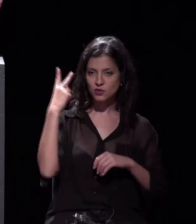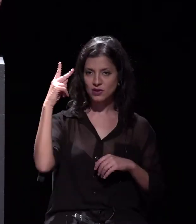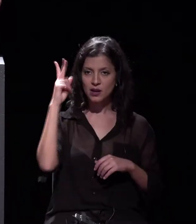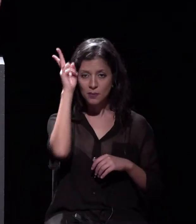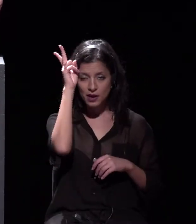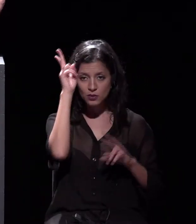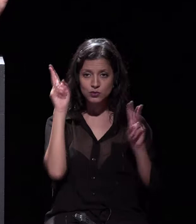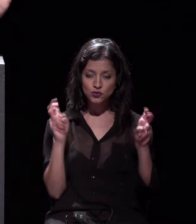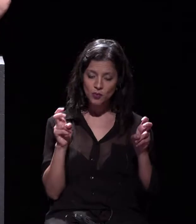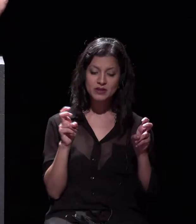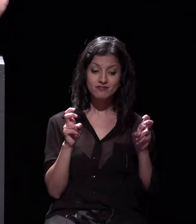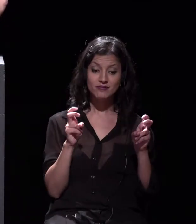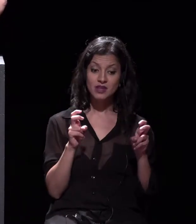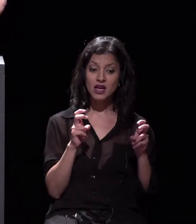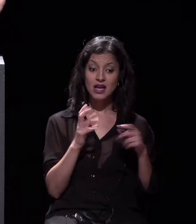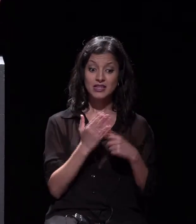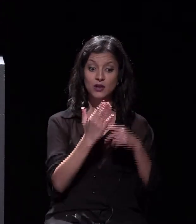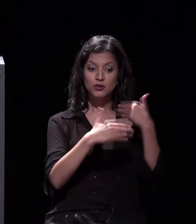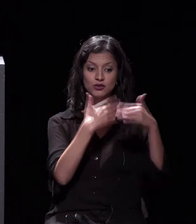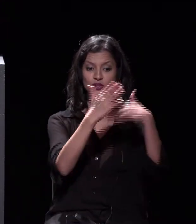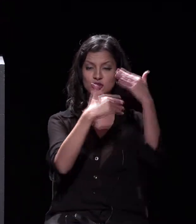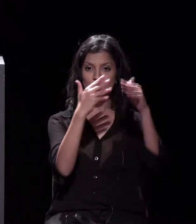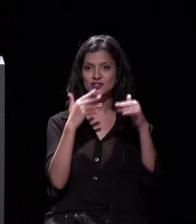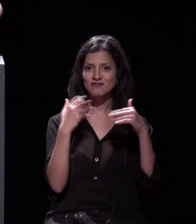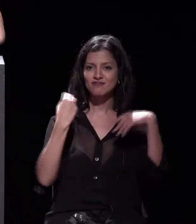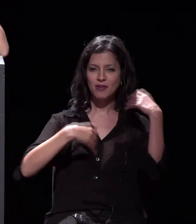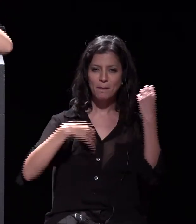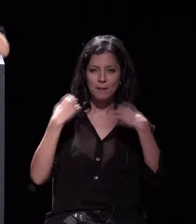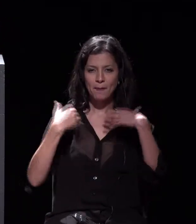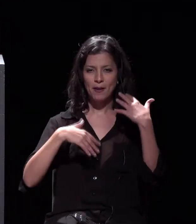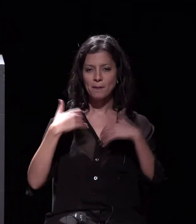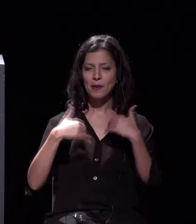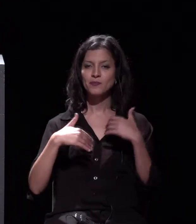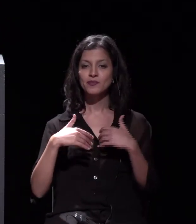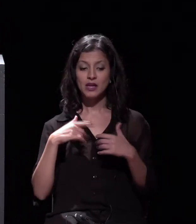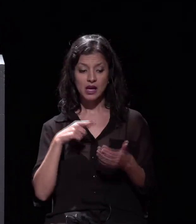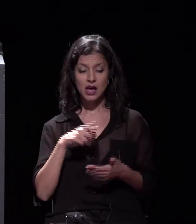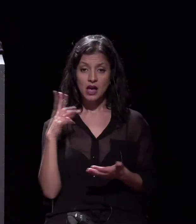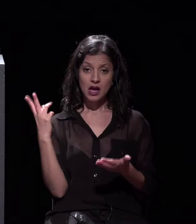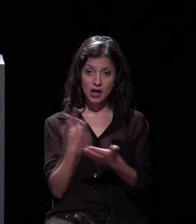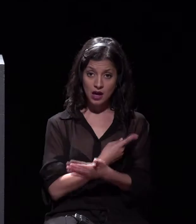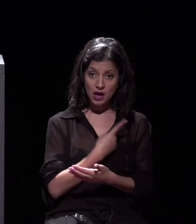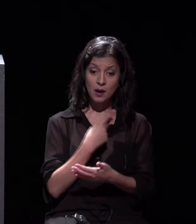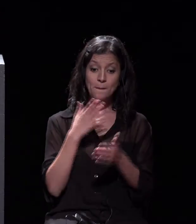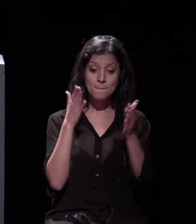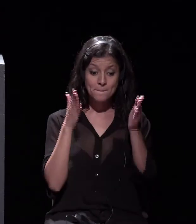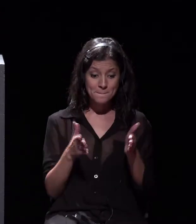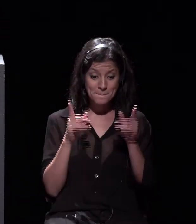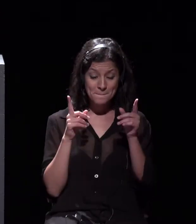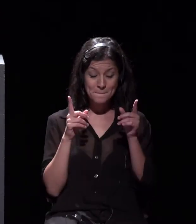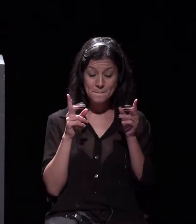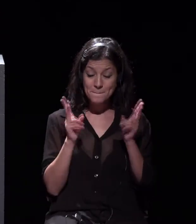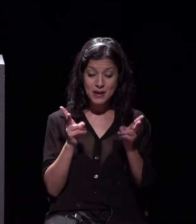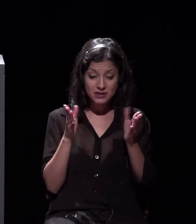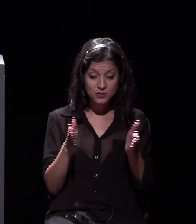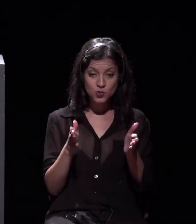it came along without a concomitant revolution in social structures, was only going to refine the means through which the poor, and